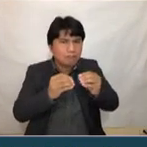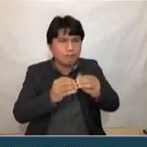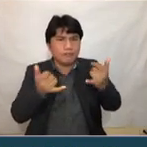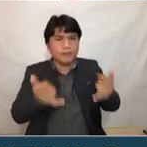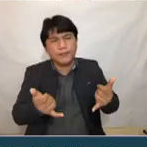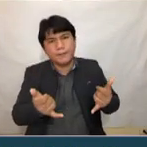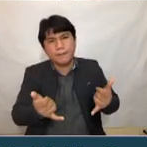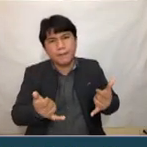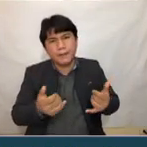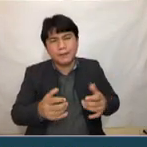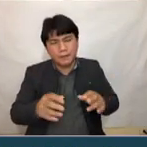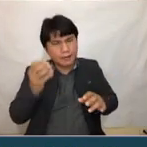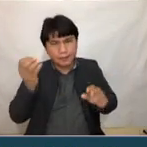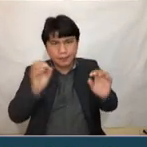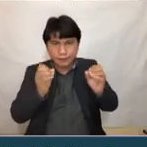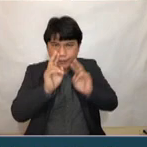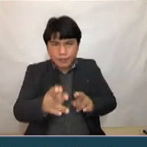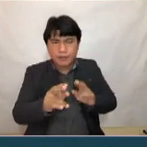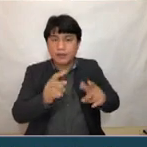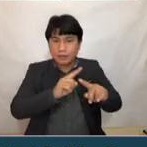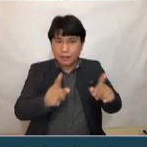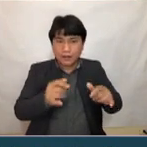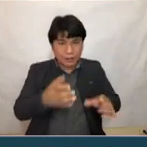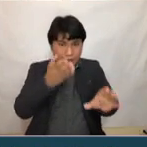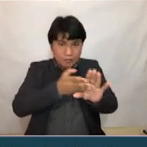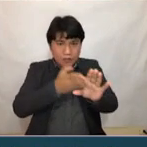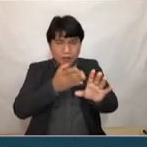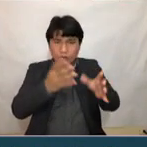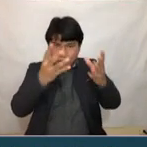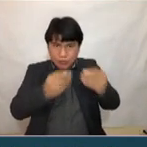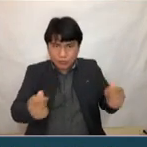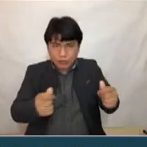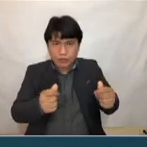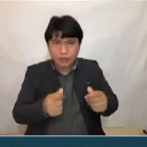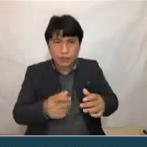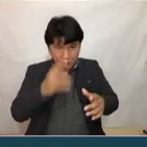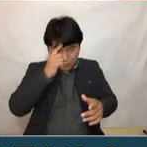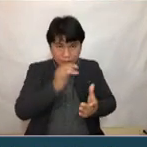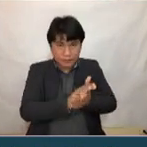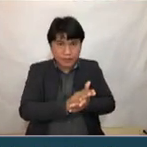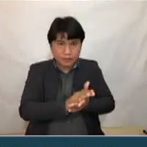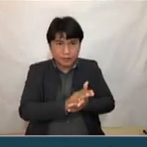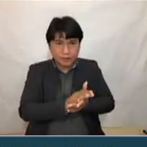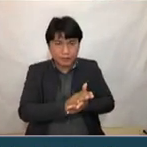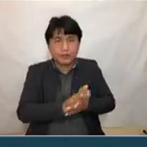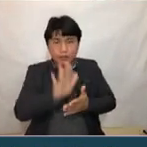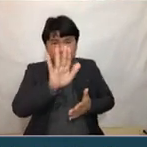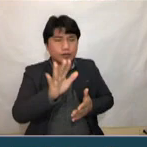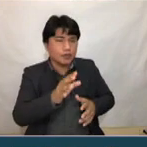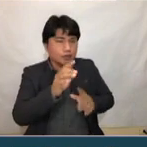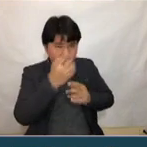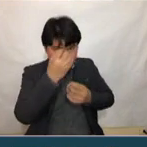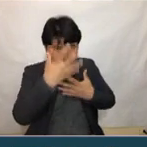agile responses. Mm-hmm. And by the way, the psychology of the recovery, which I believe you mentioned in your report, mm-hmm. this is very,